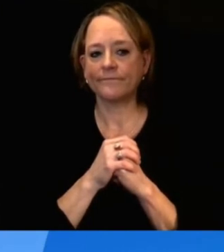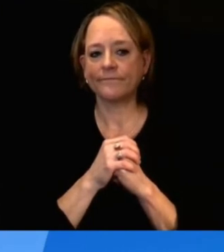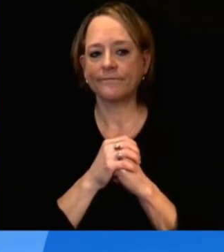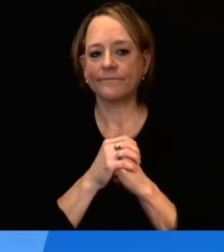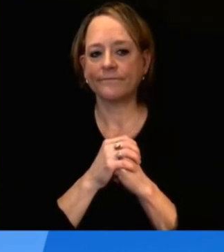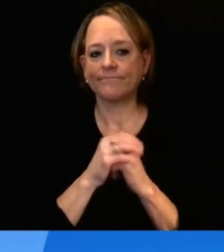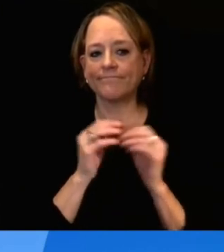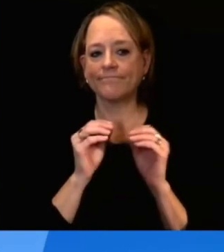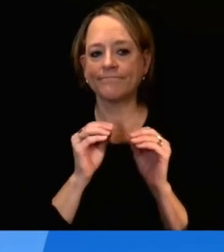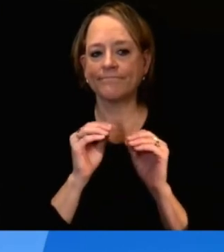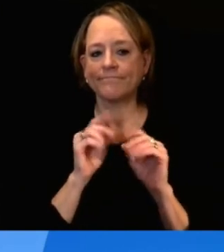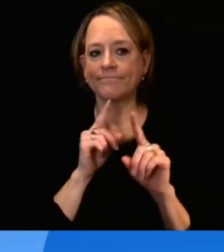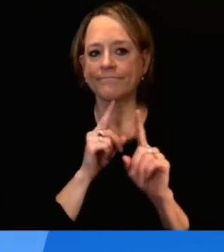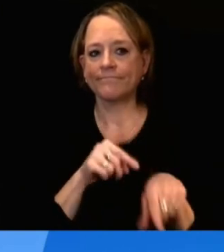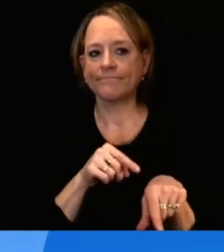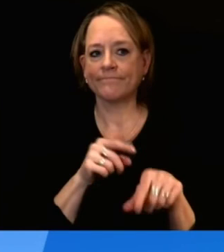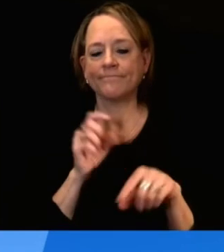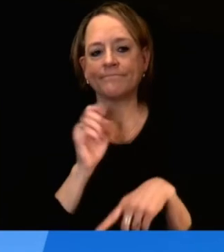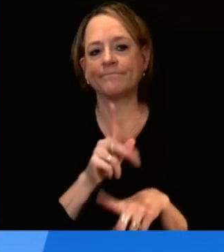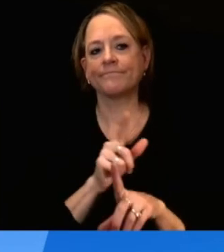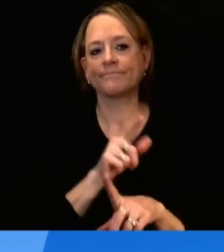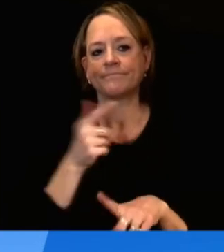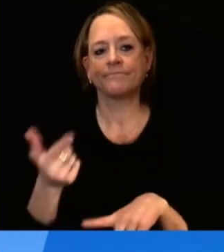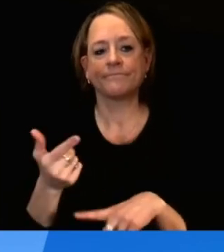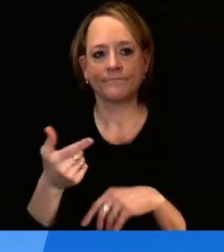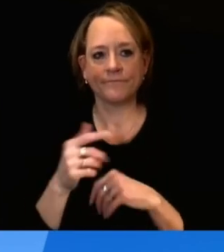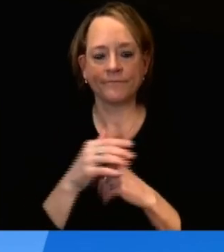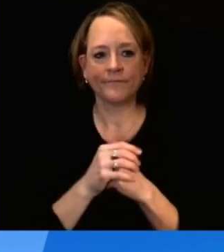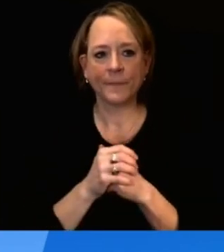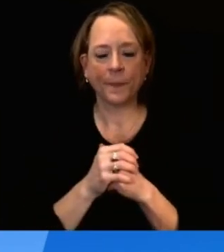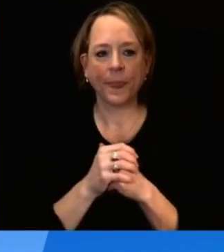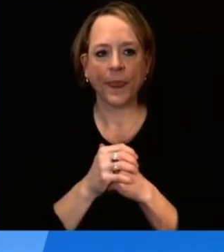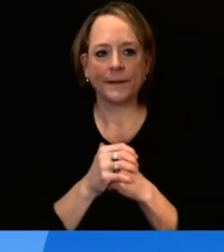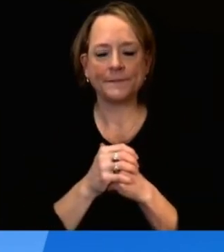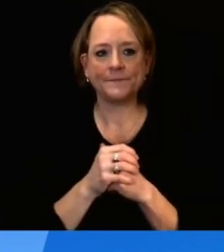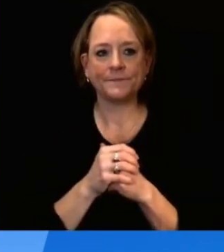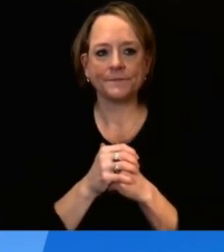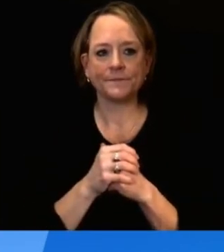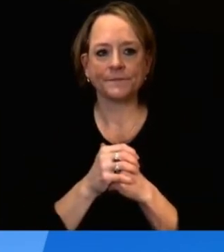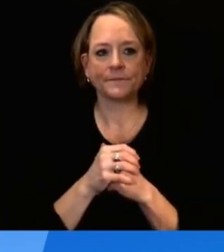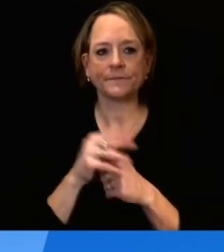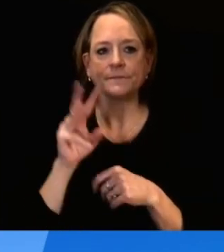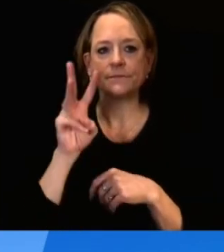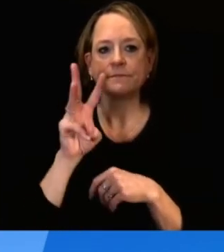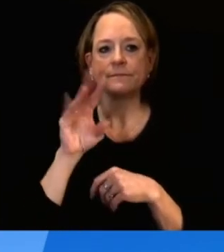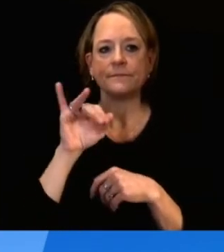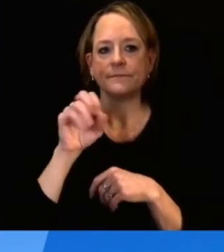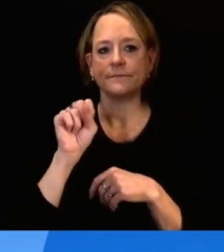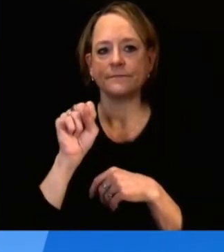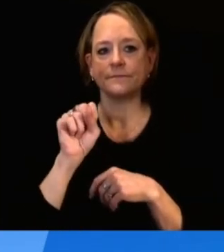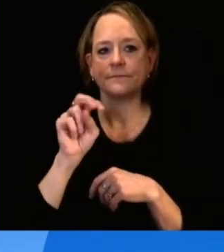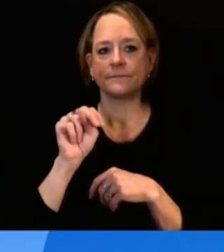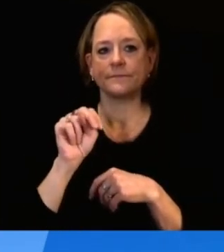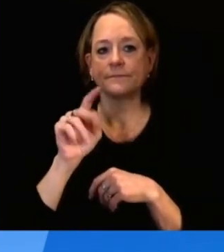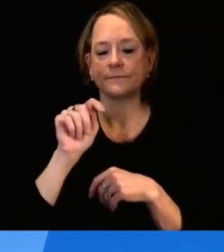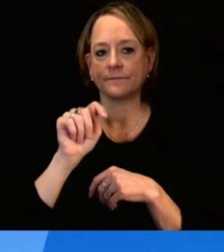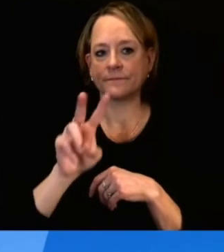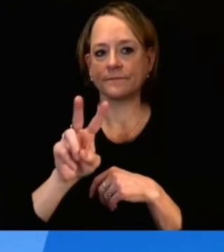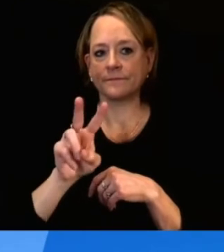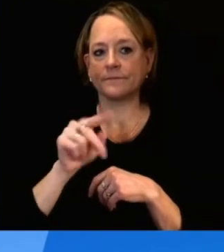All right, moving on then to Kent Wayne Scott from WISN-TV in Milwaukee. Kent.